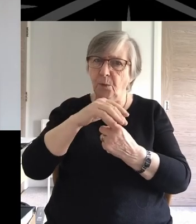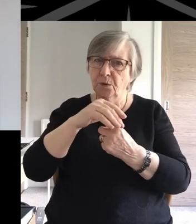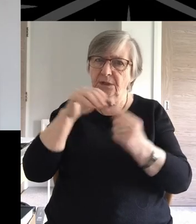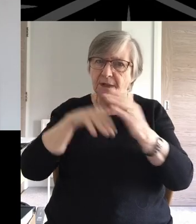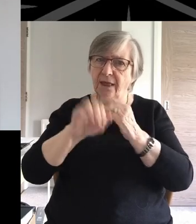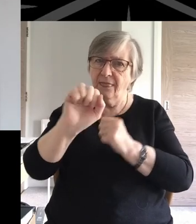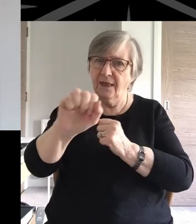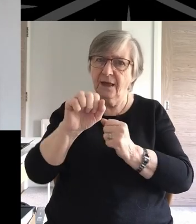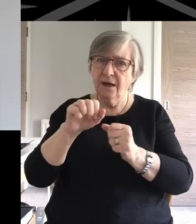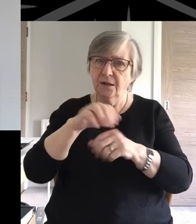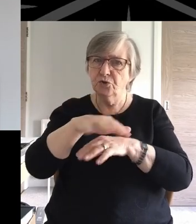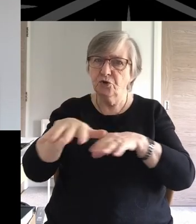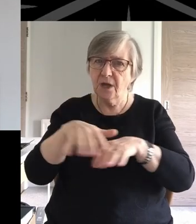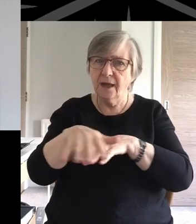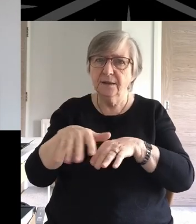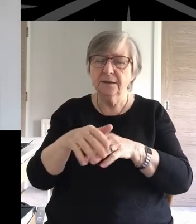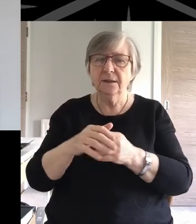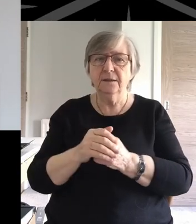in their society.